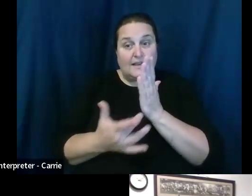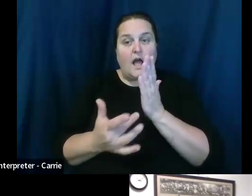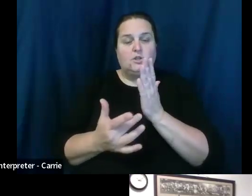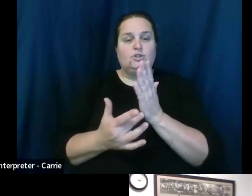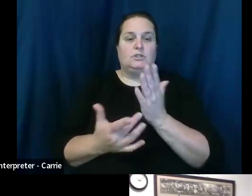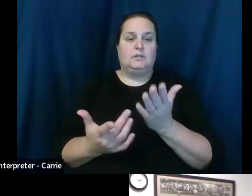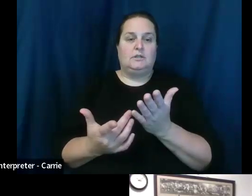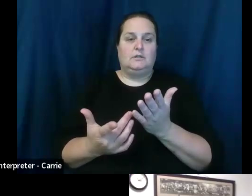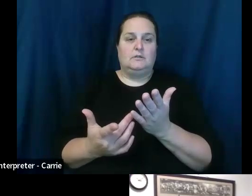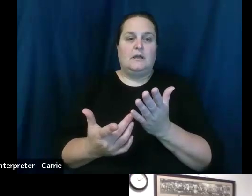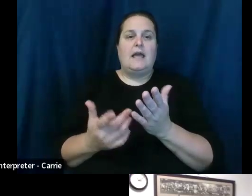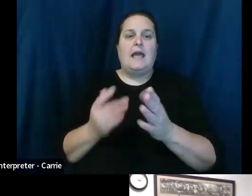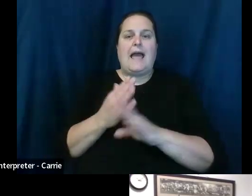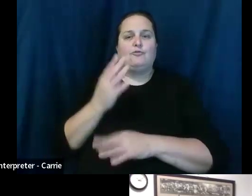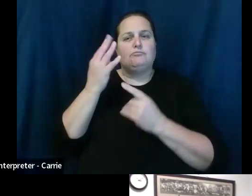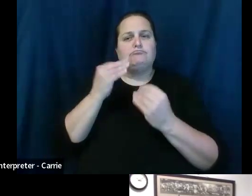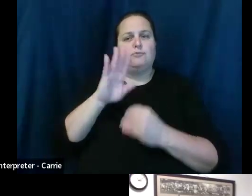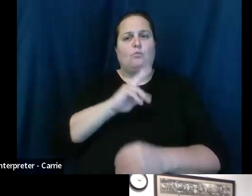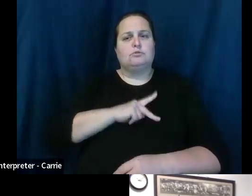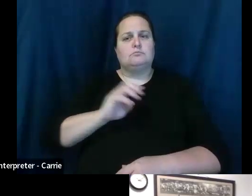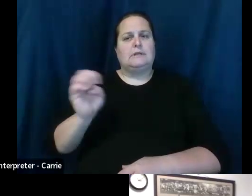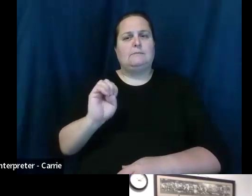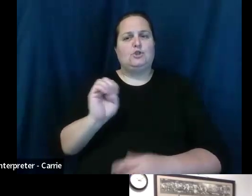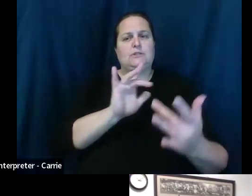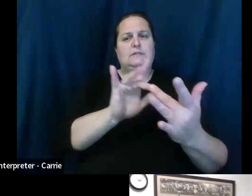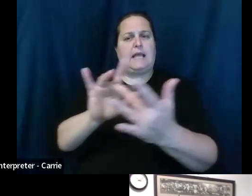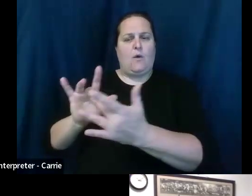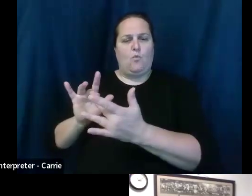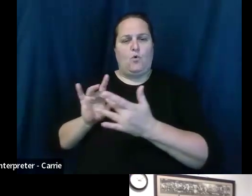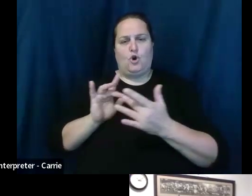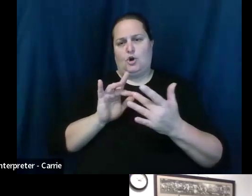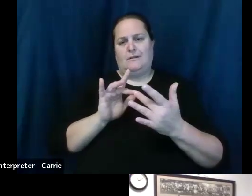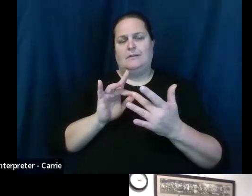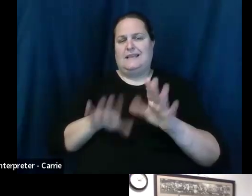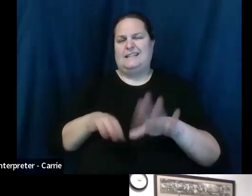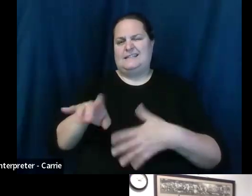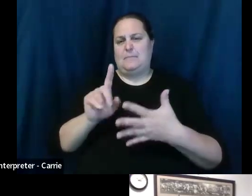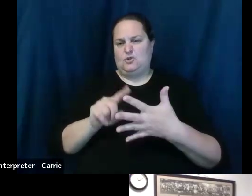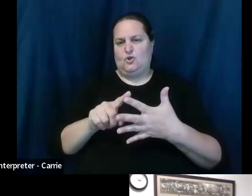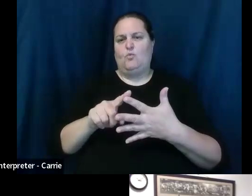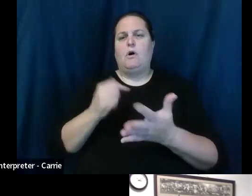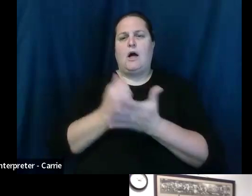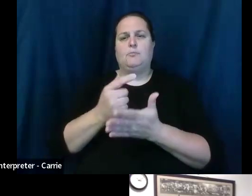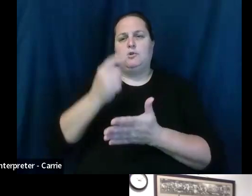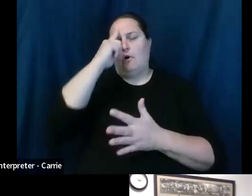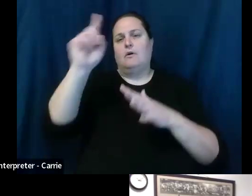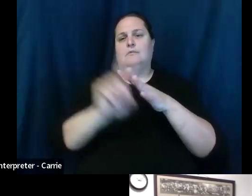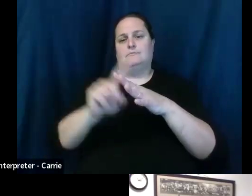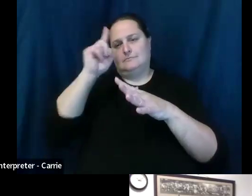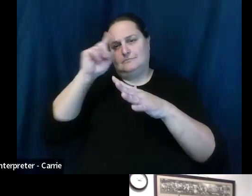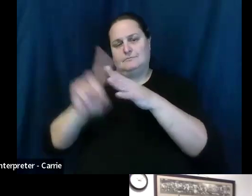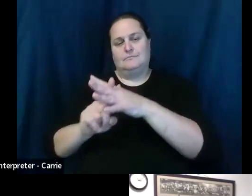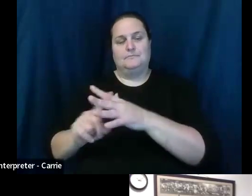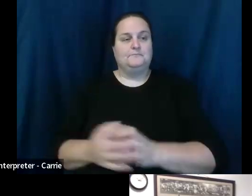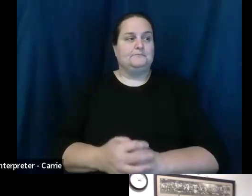more useful when you start thinking about your personal emergency network, which is going to be in step two right after this. Finally, at the bottom of each page,